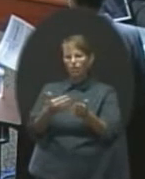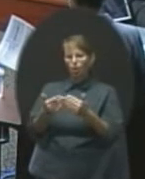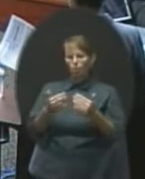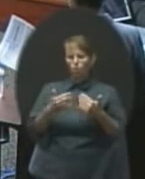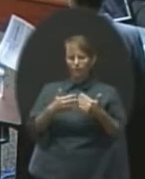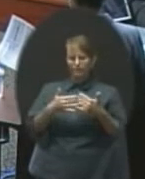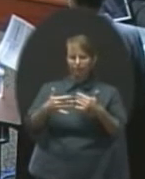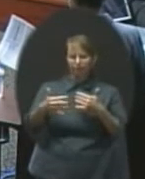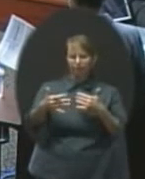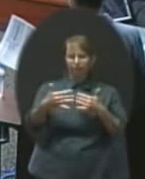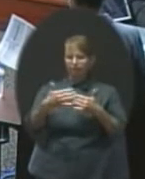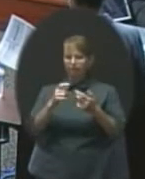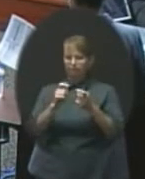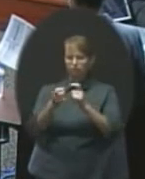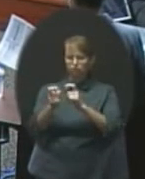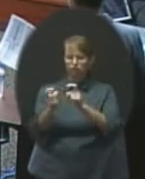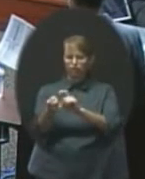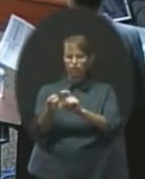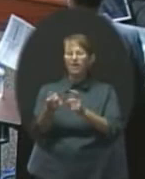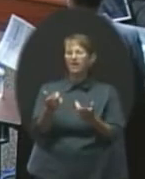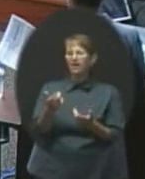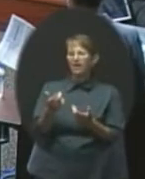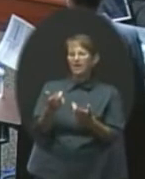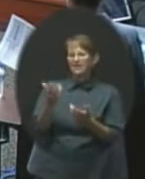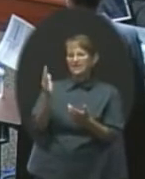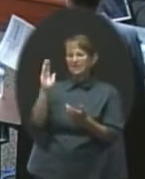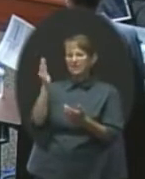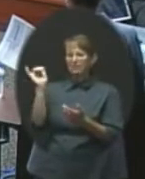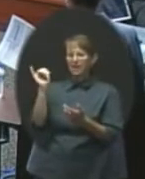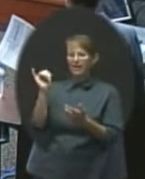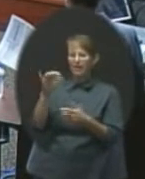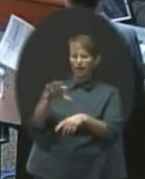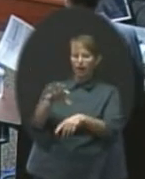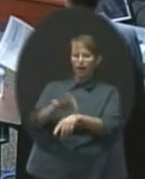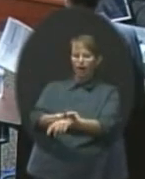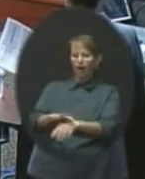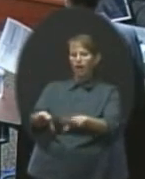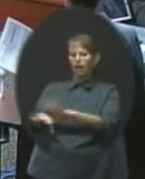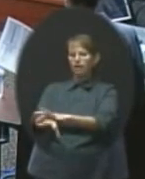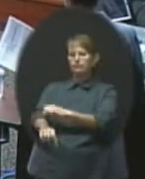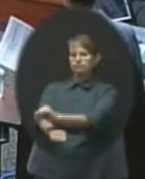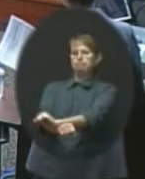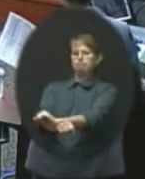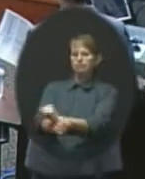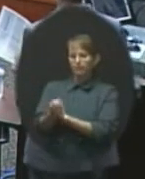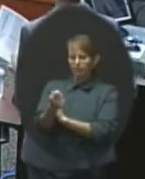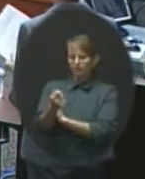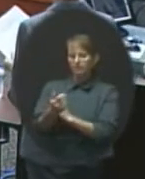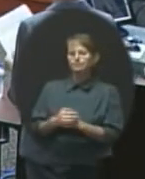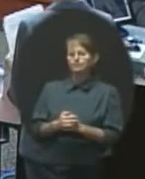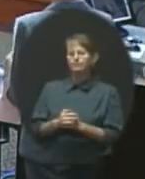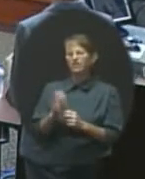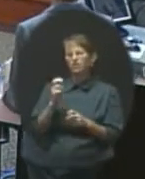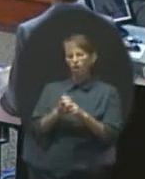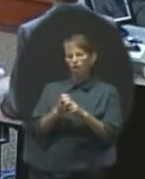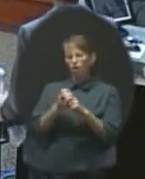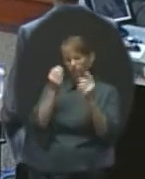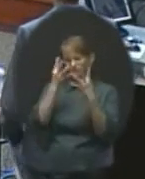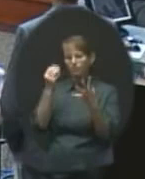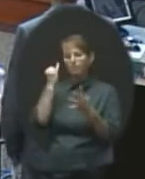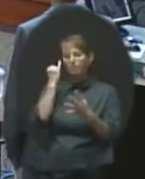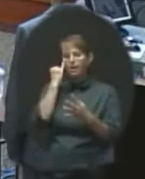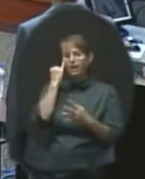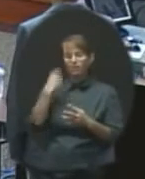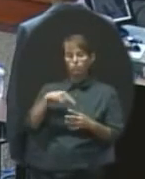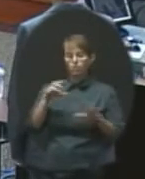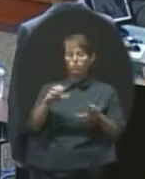handcuff us a little bit. I think it's hard to communicate this information out, but as if we're doing a very diligent job of saying, look, here's where we're at